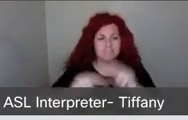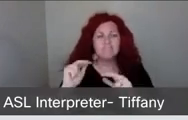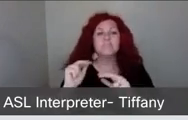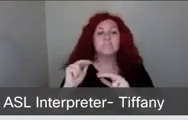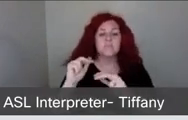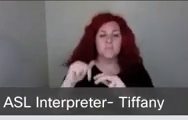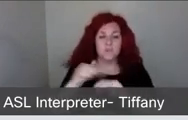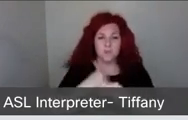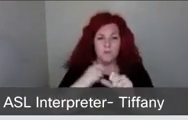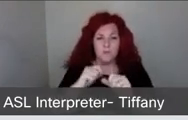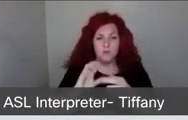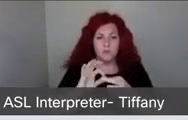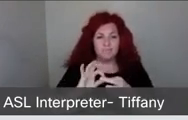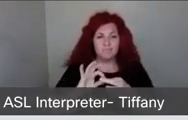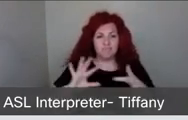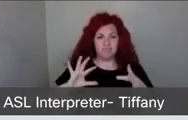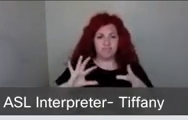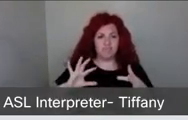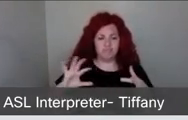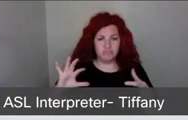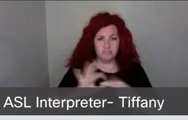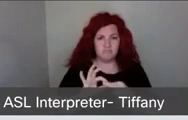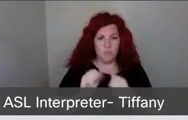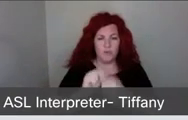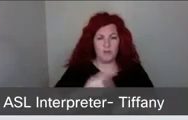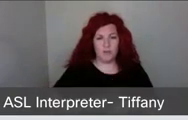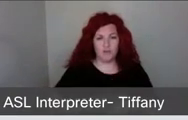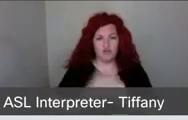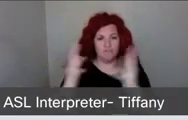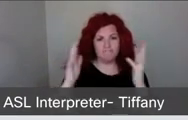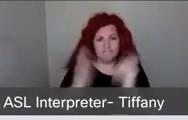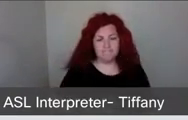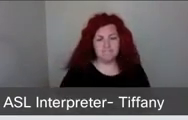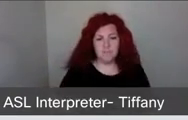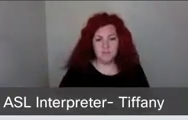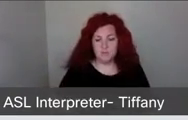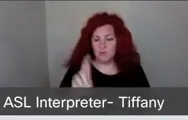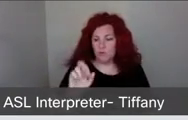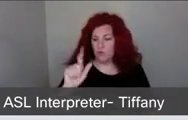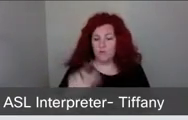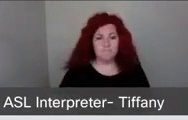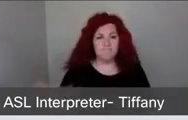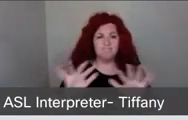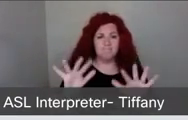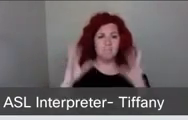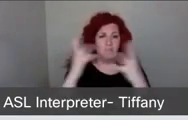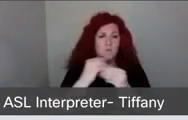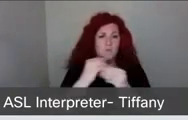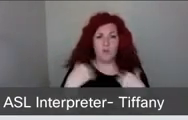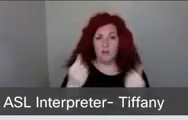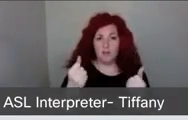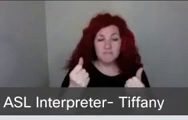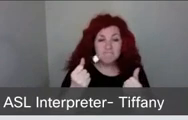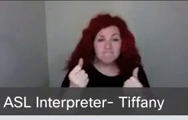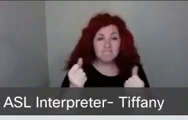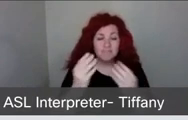and reconnect with nature. Our rural atmosphere is beautifully healing and restoring to